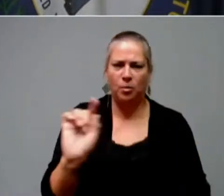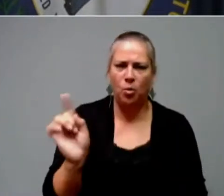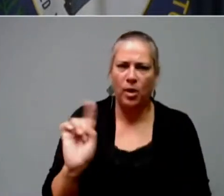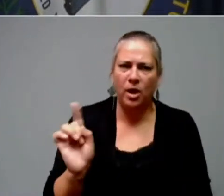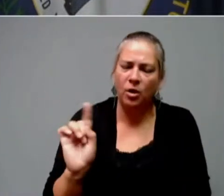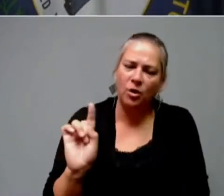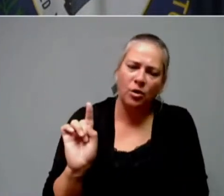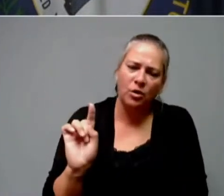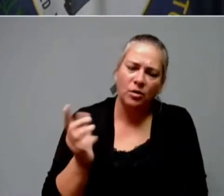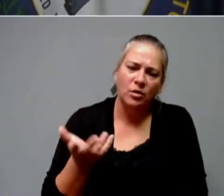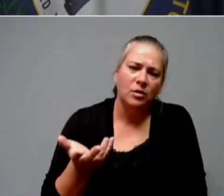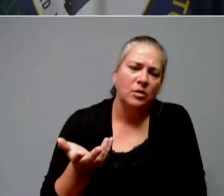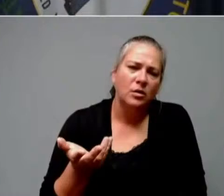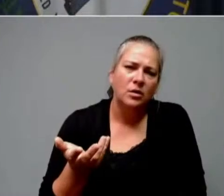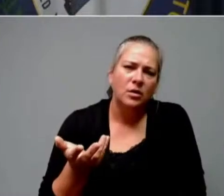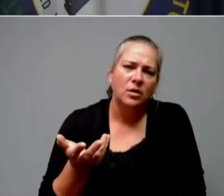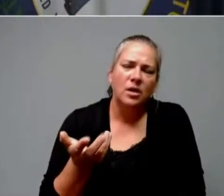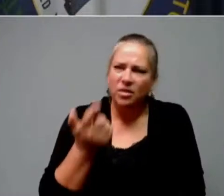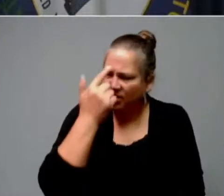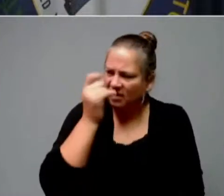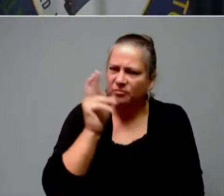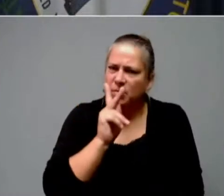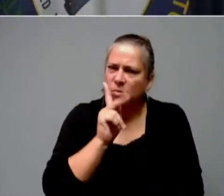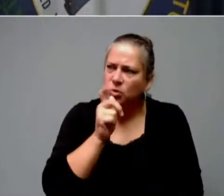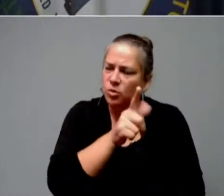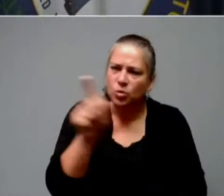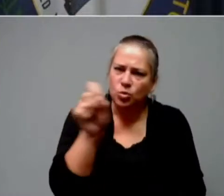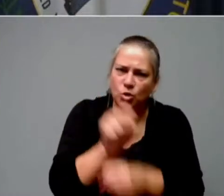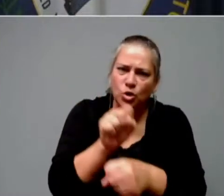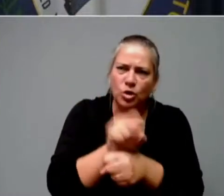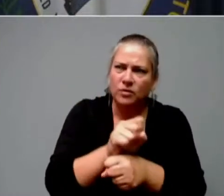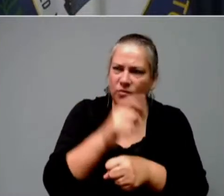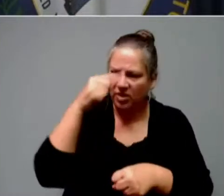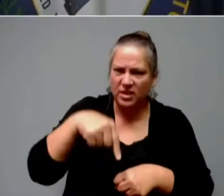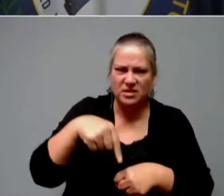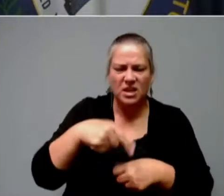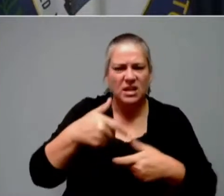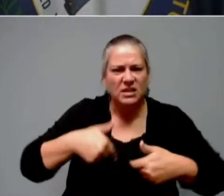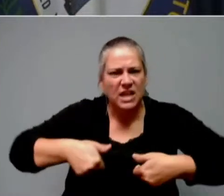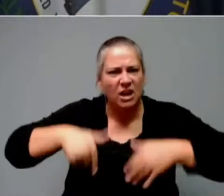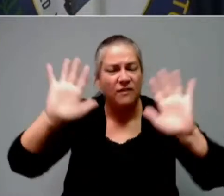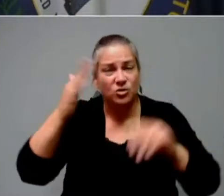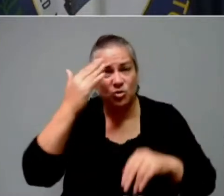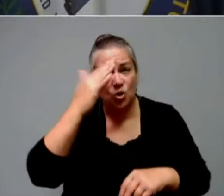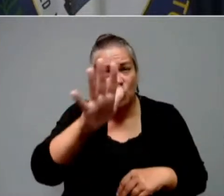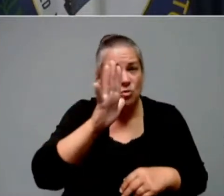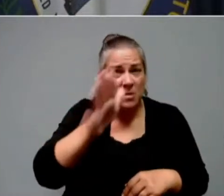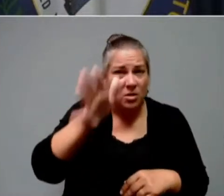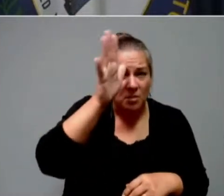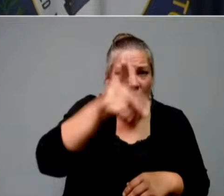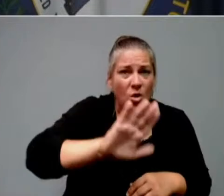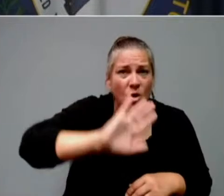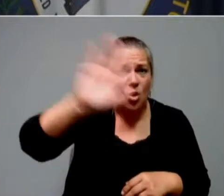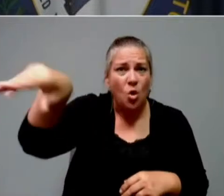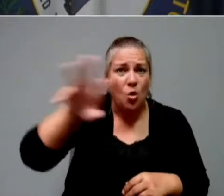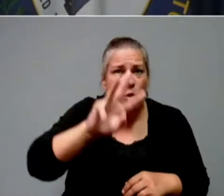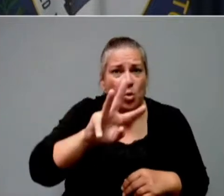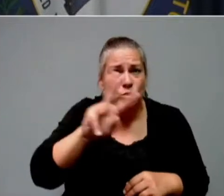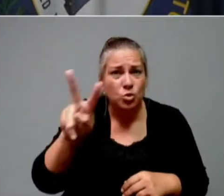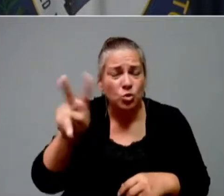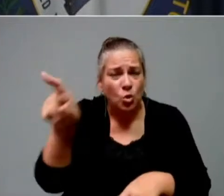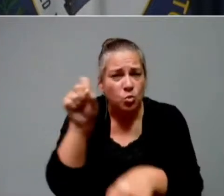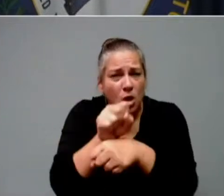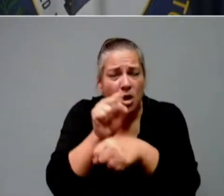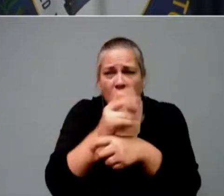sacrifice that people have done for this country. My grandfather going overseas to fight in World War II to save people. And